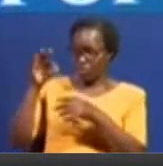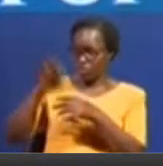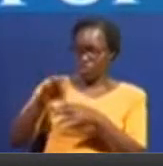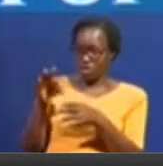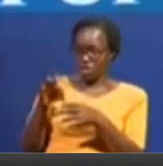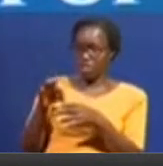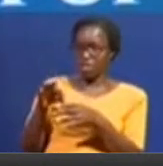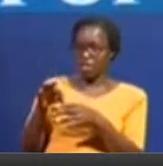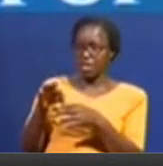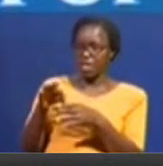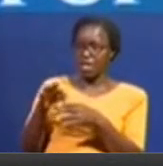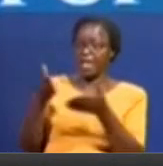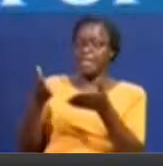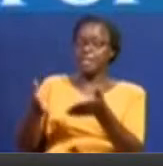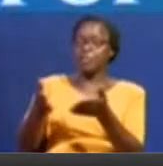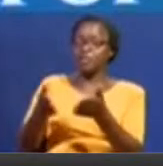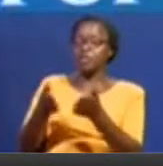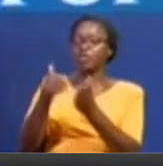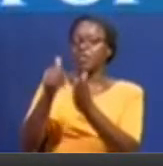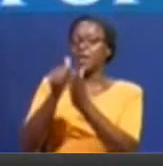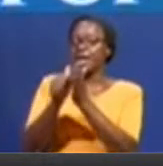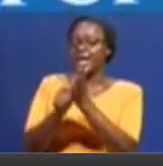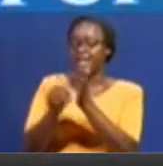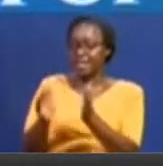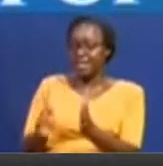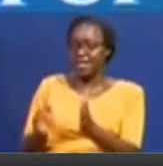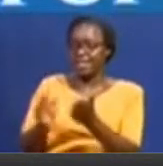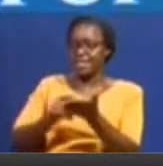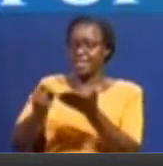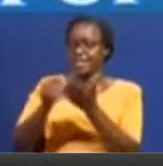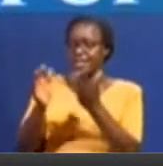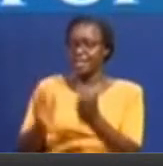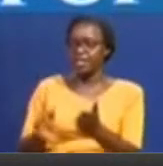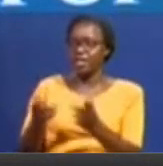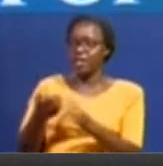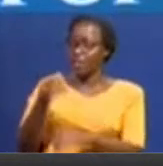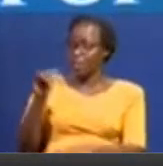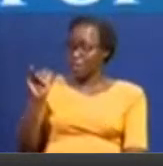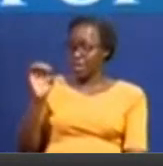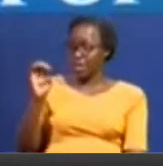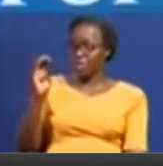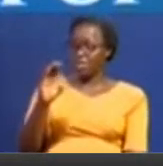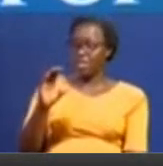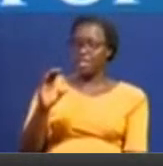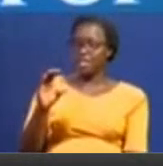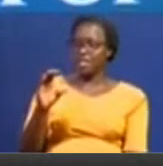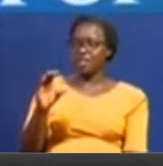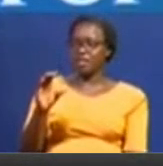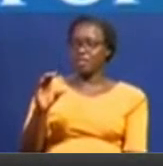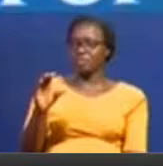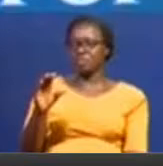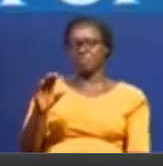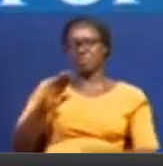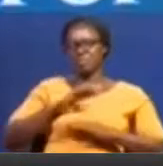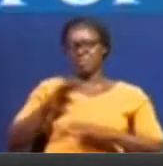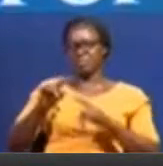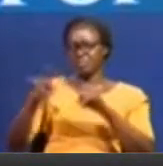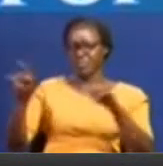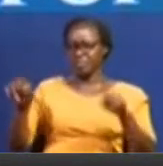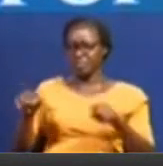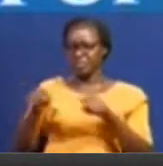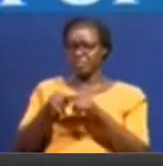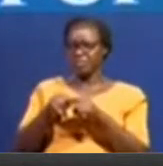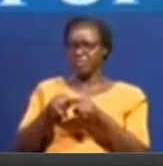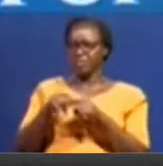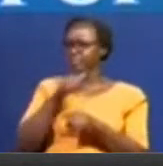and with the presence of the agents and the clerks from the IEBC, there isn't enough for that ballot to actually be